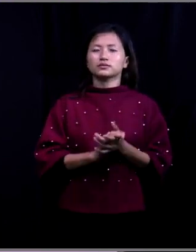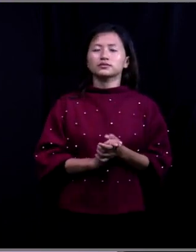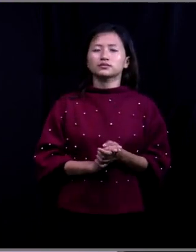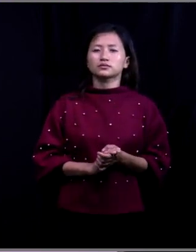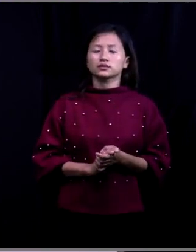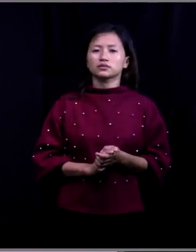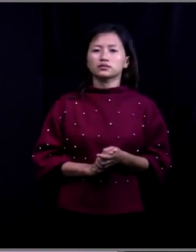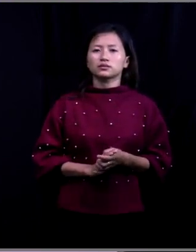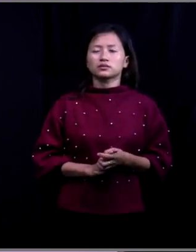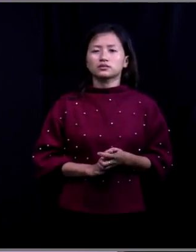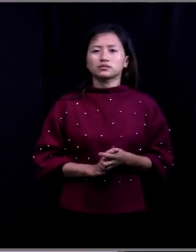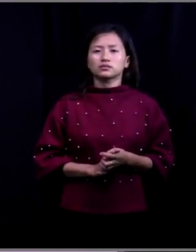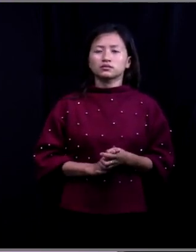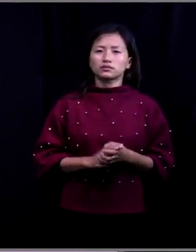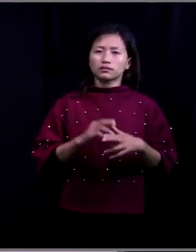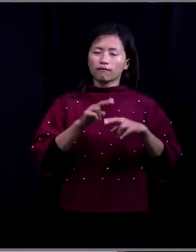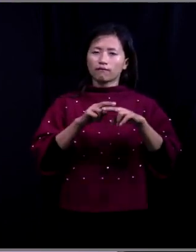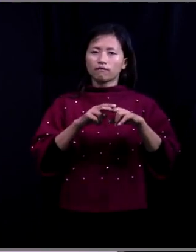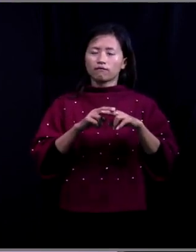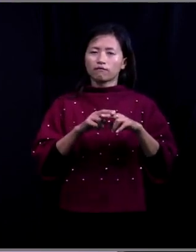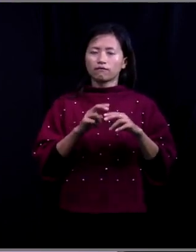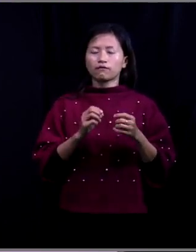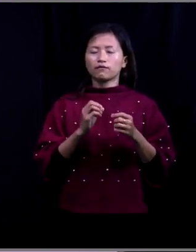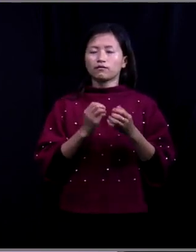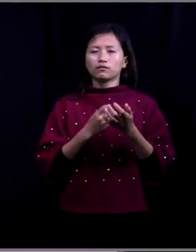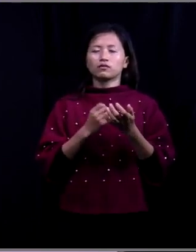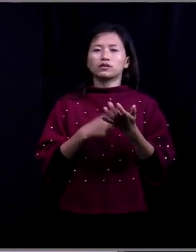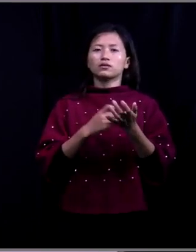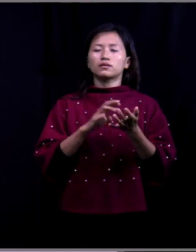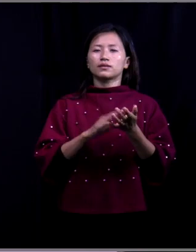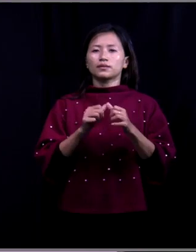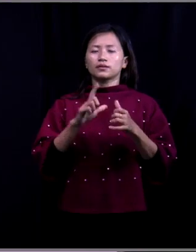formula. So formula mass of NaCl